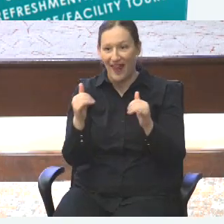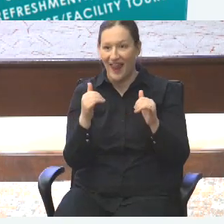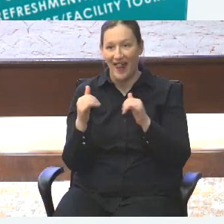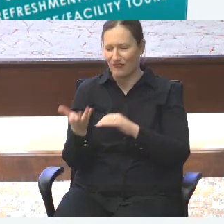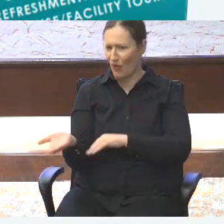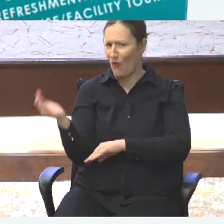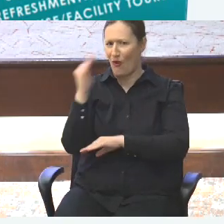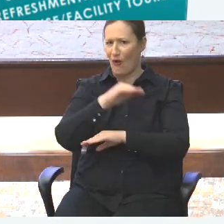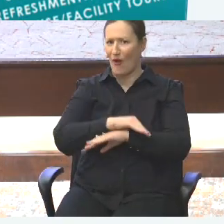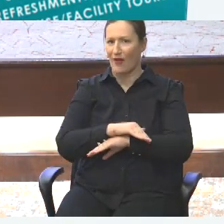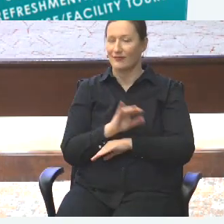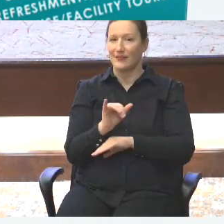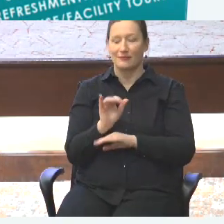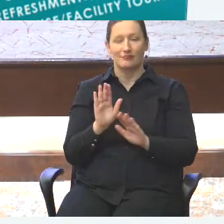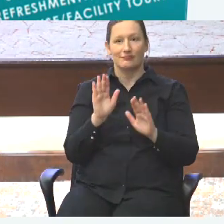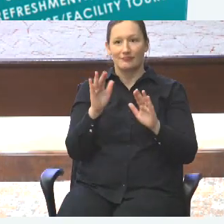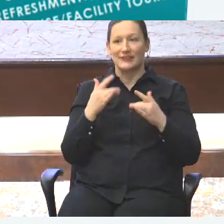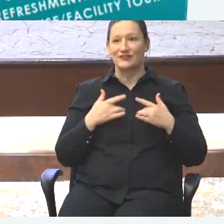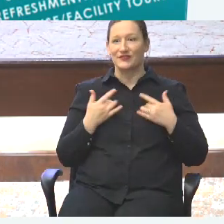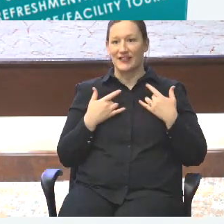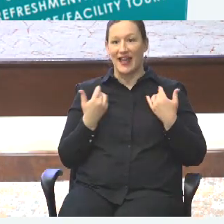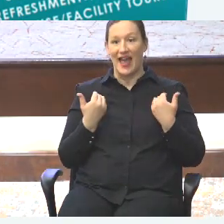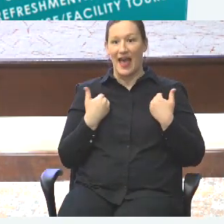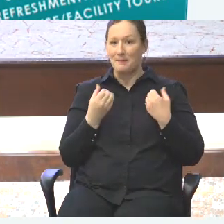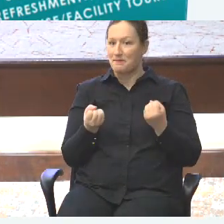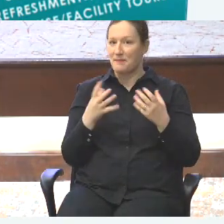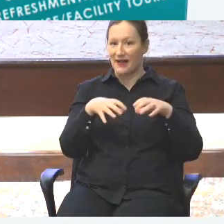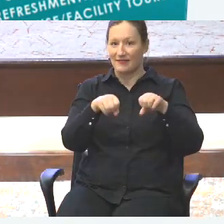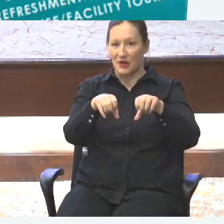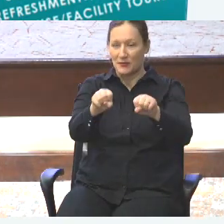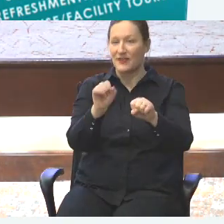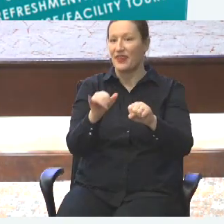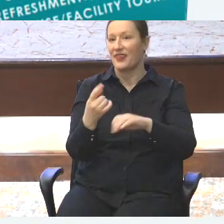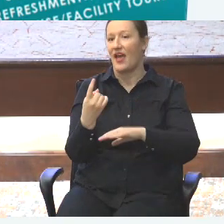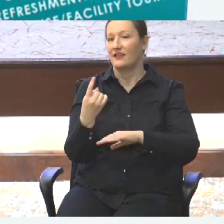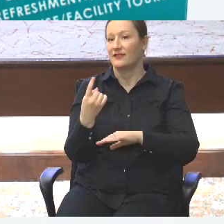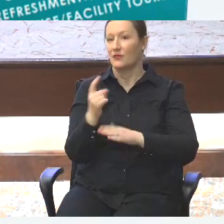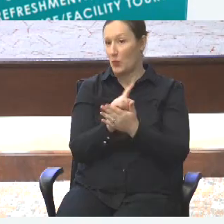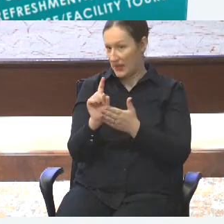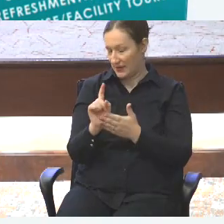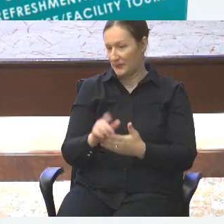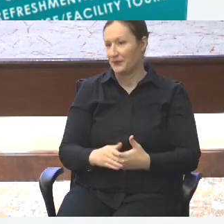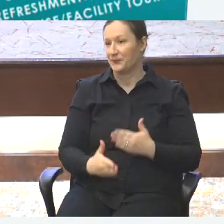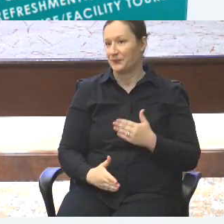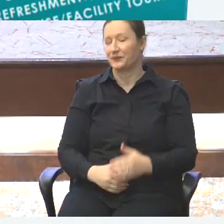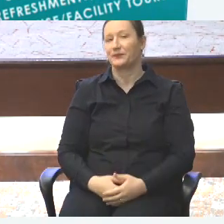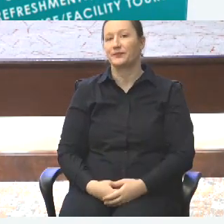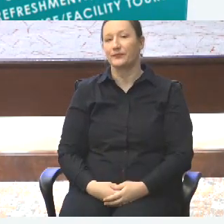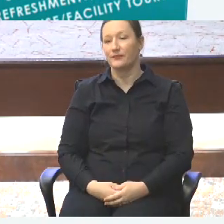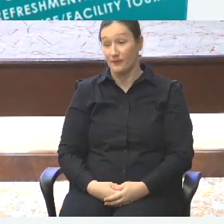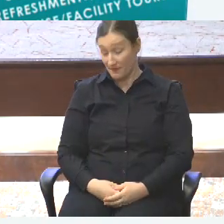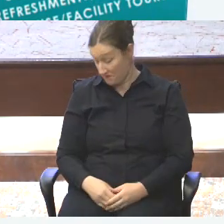so it was a great event, and we had a lot of adoptions that weekend, so it was very successful.